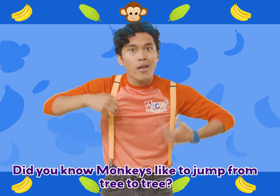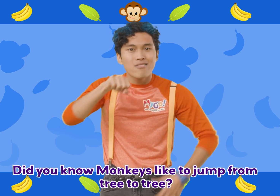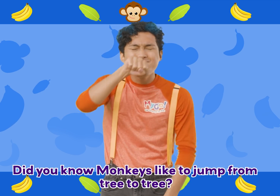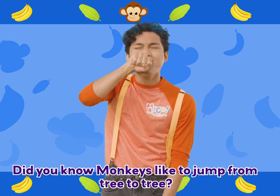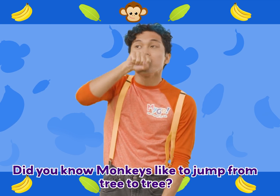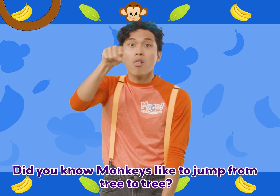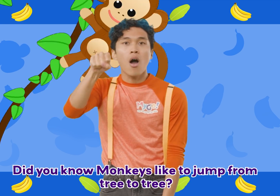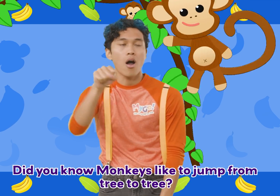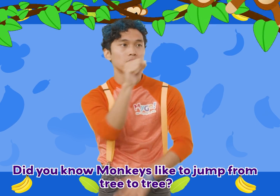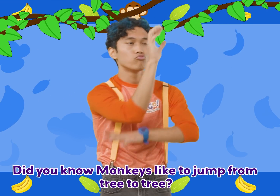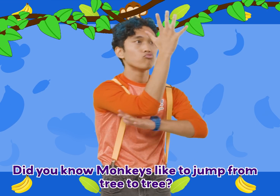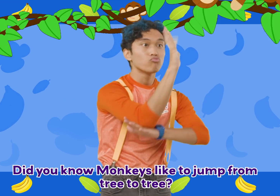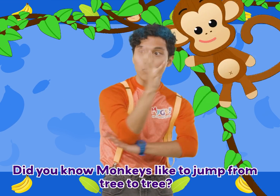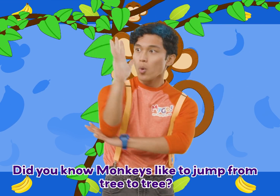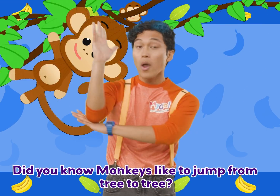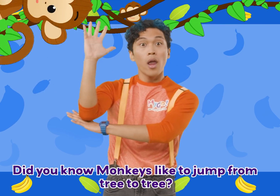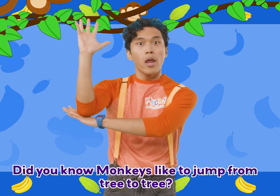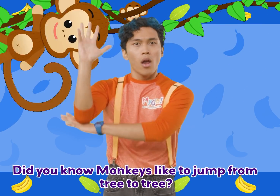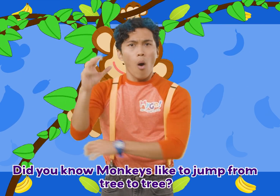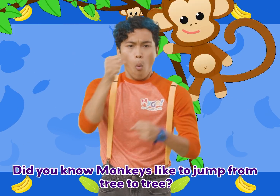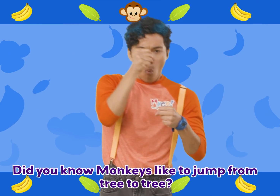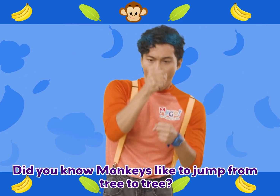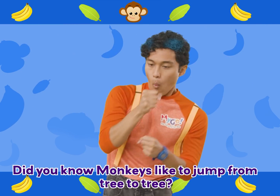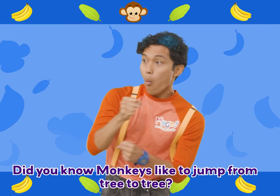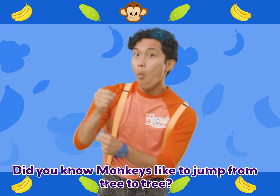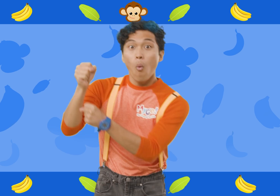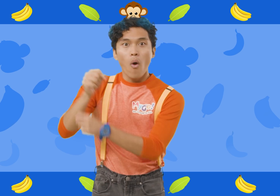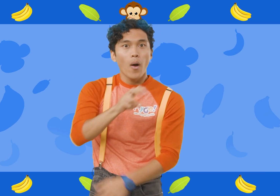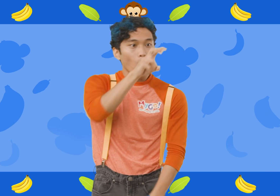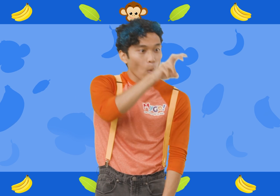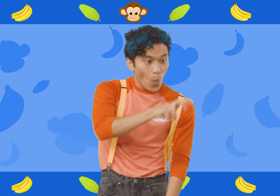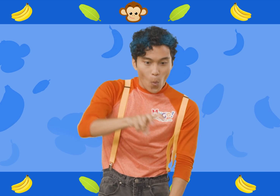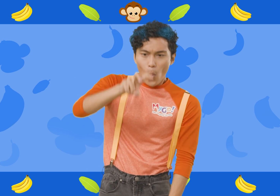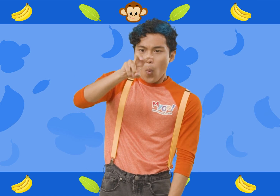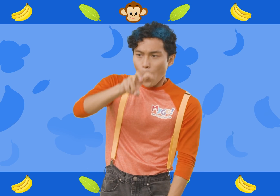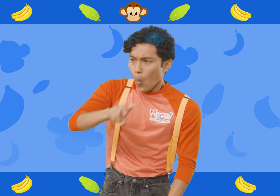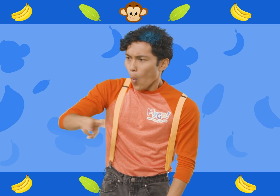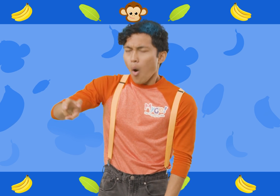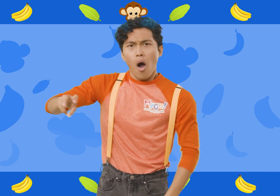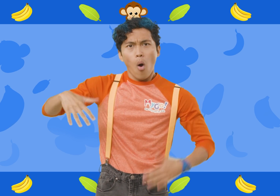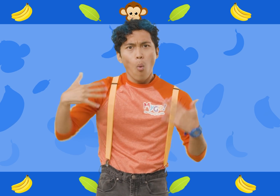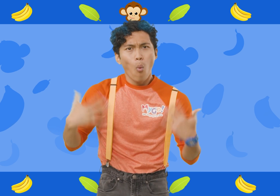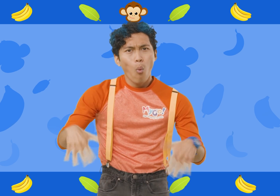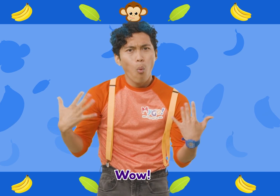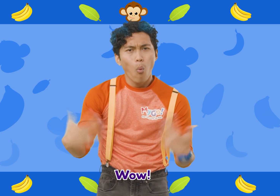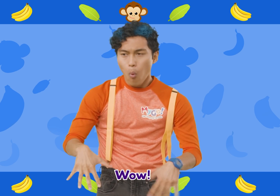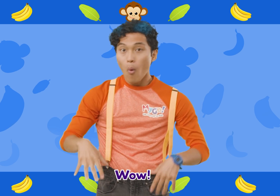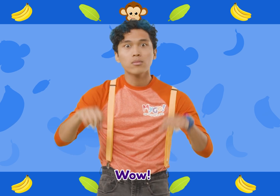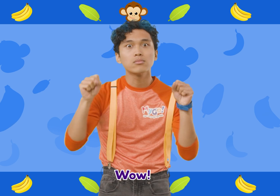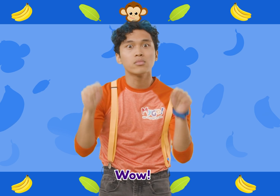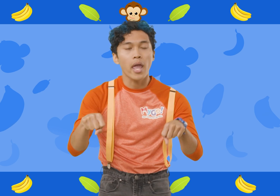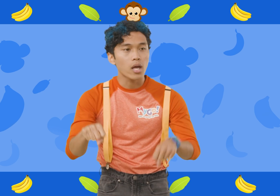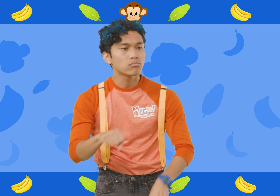Did you know monkeys like to jump from tree to tree? Ooh,